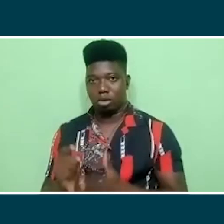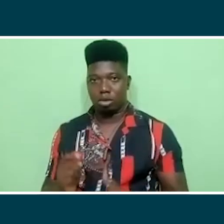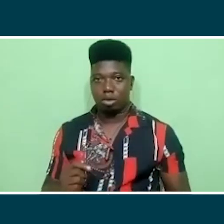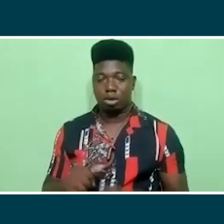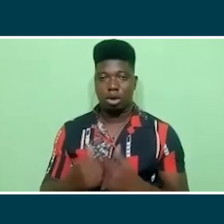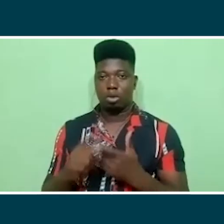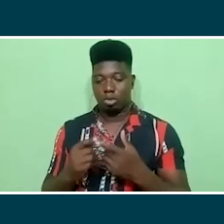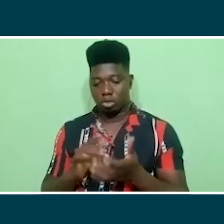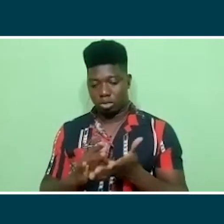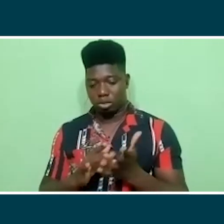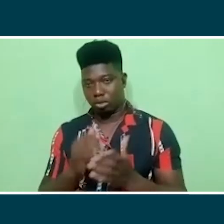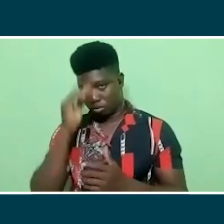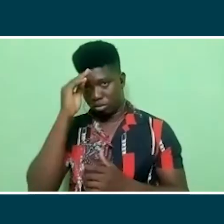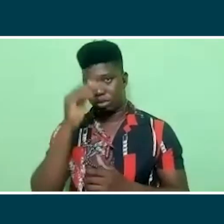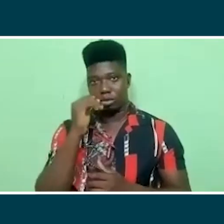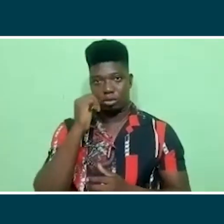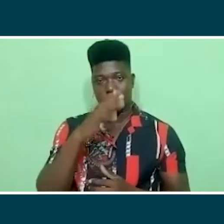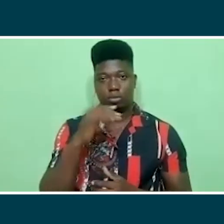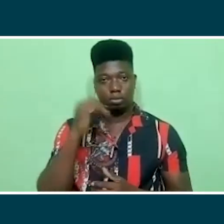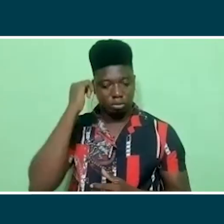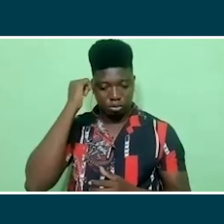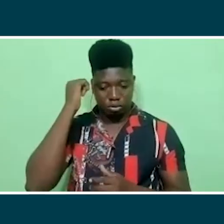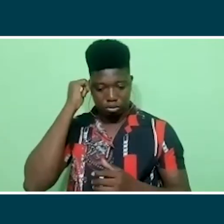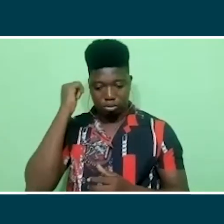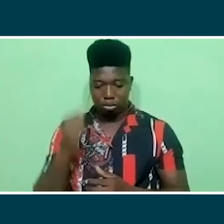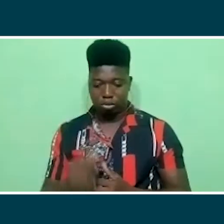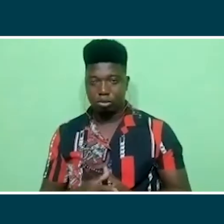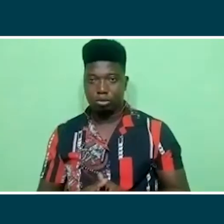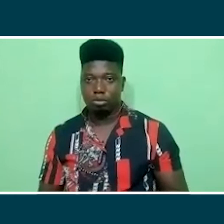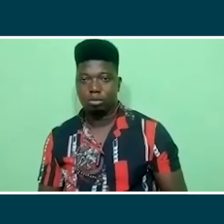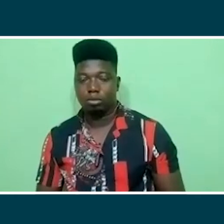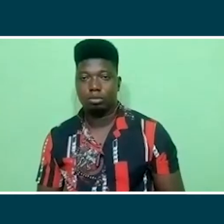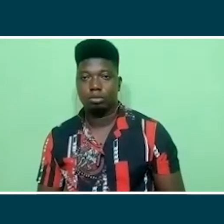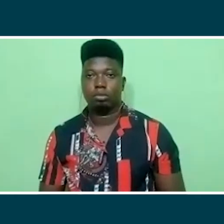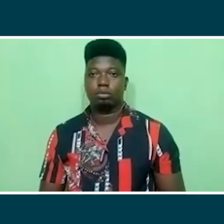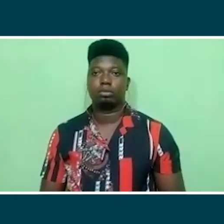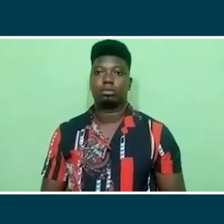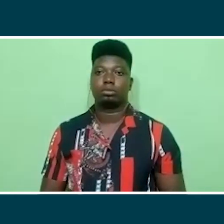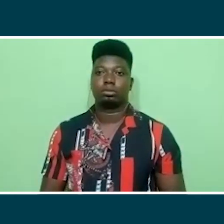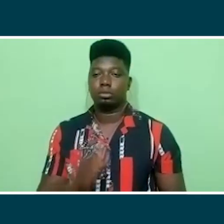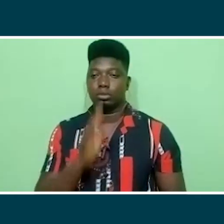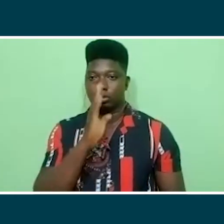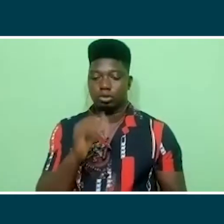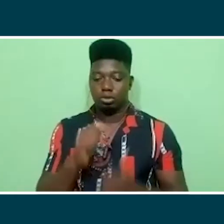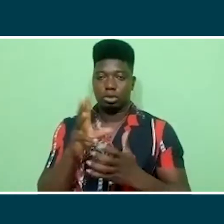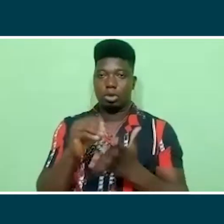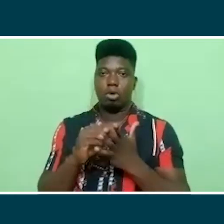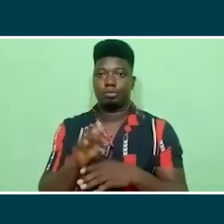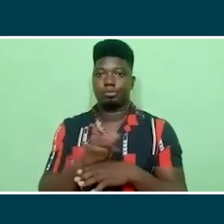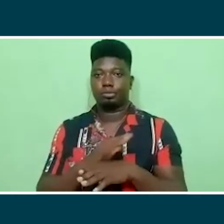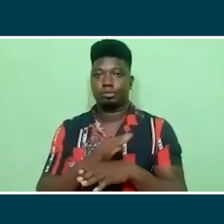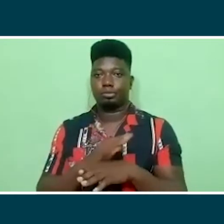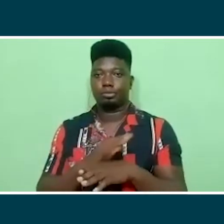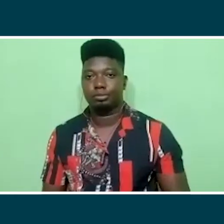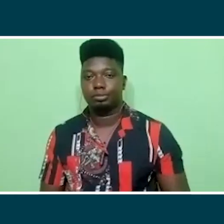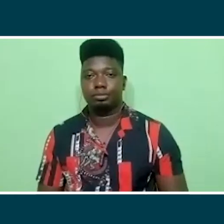care of a man, and what. Yet a man will just be busy with his own business, not being taught how to